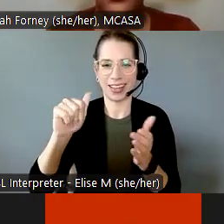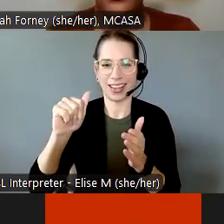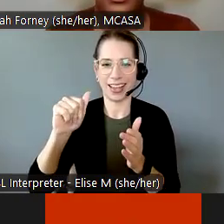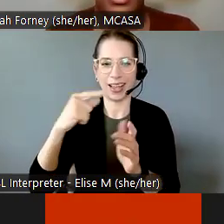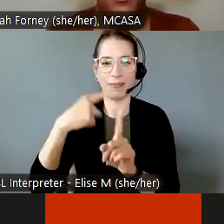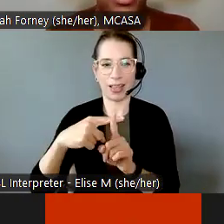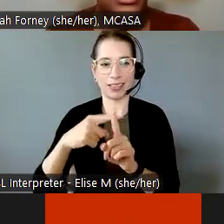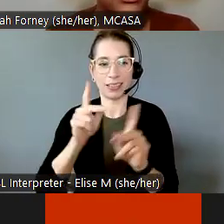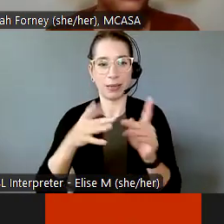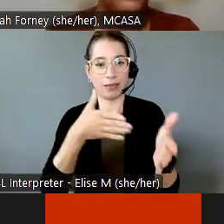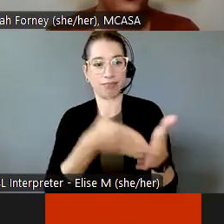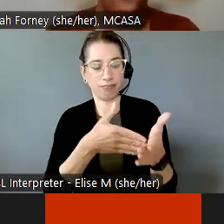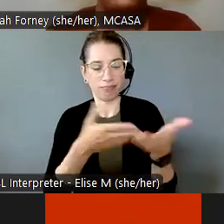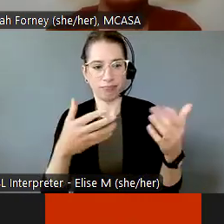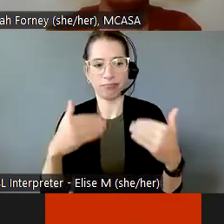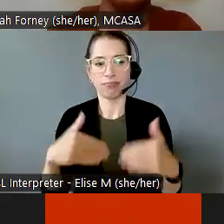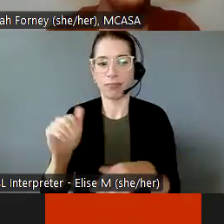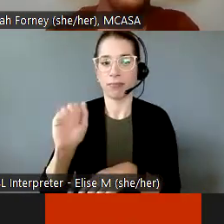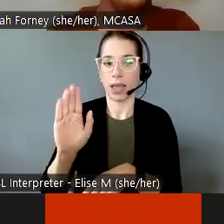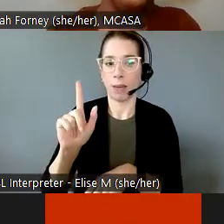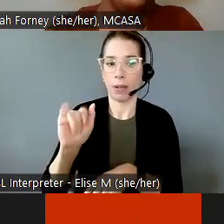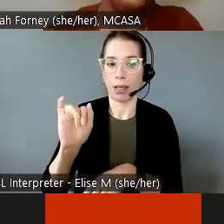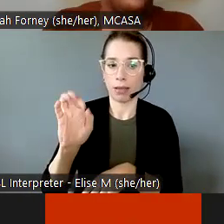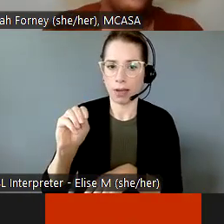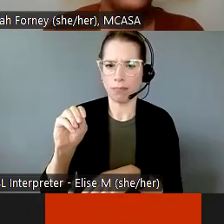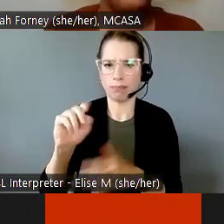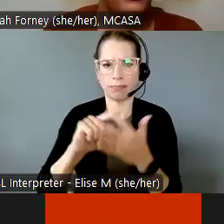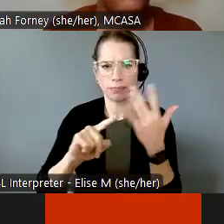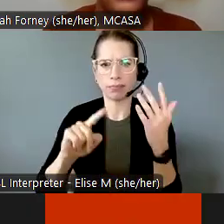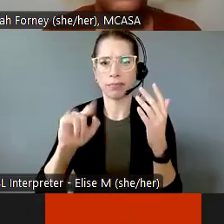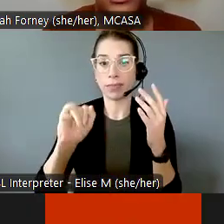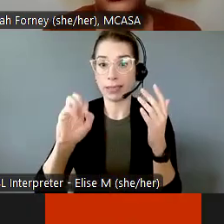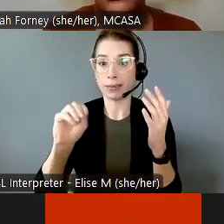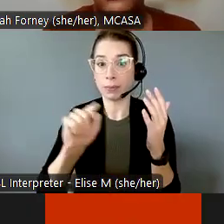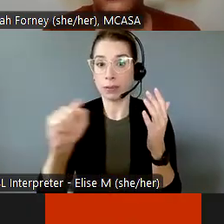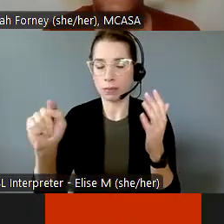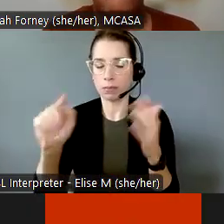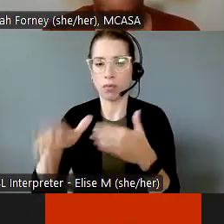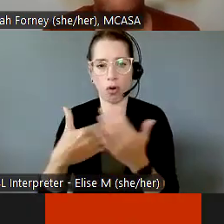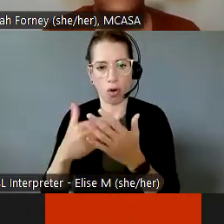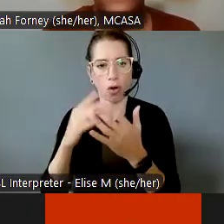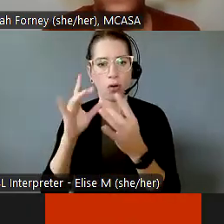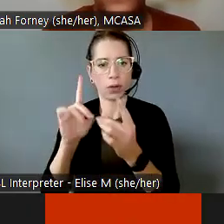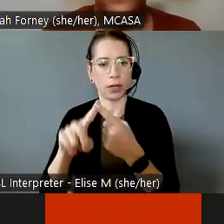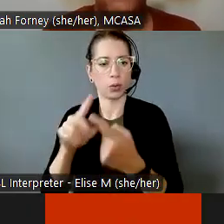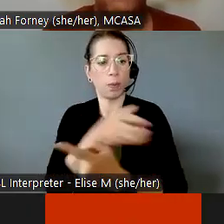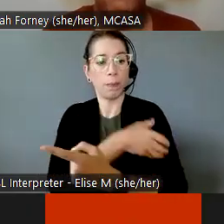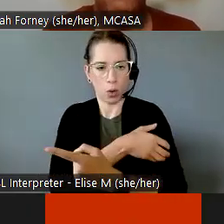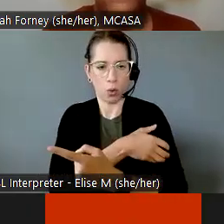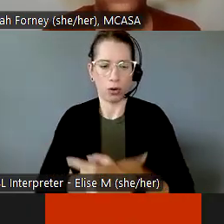LGBTQIA, ableism, all of them are forms of power-based violence.